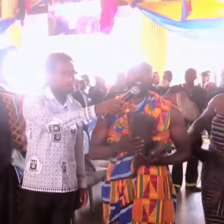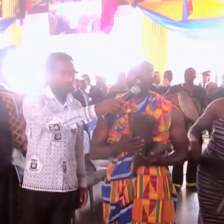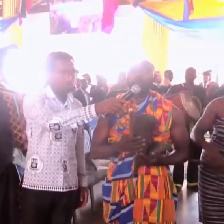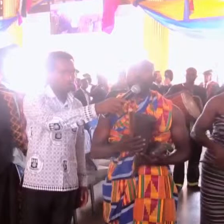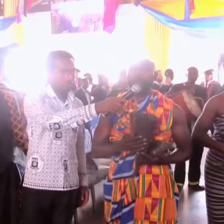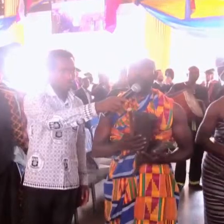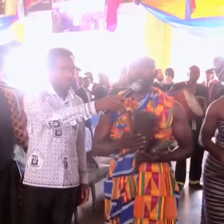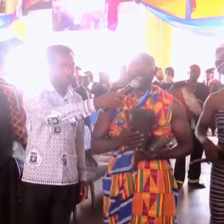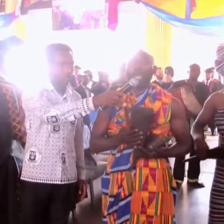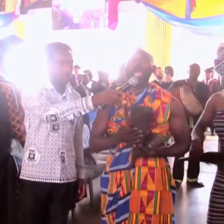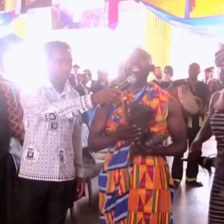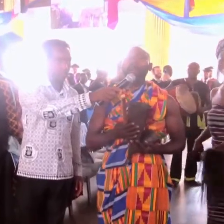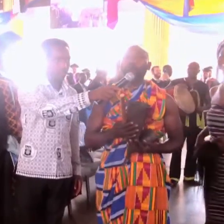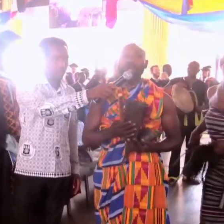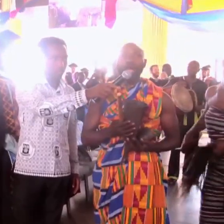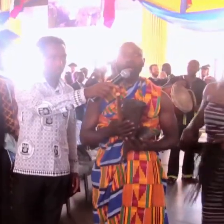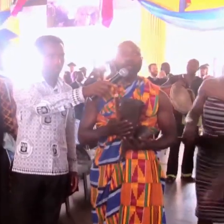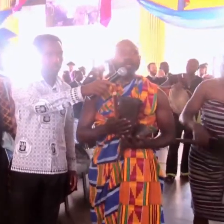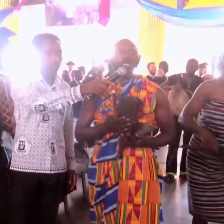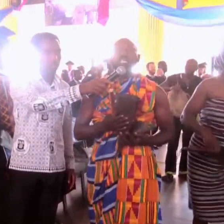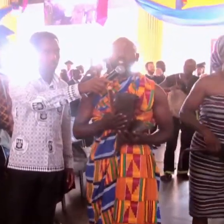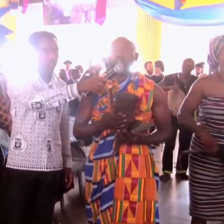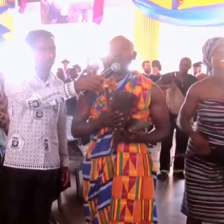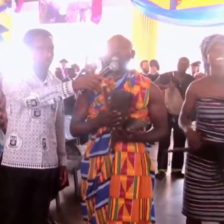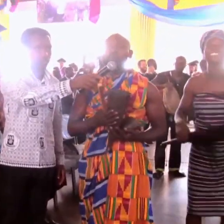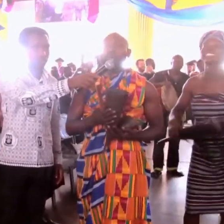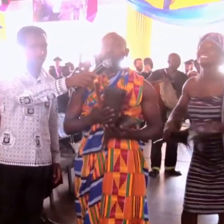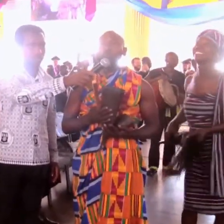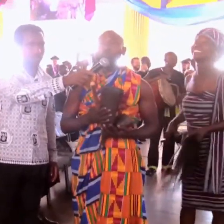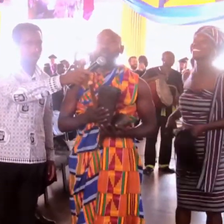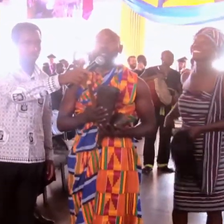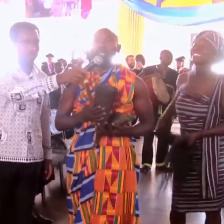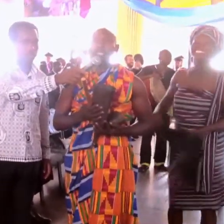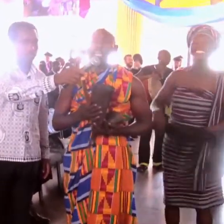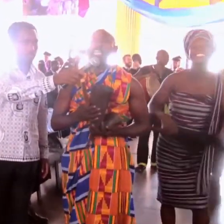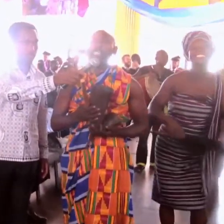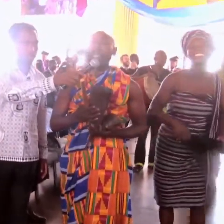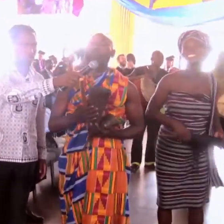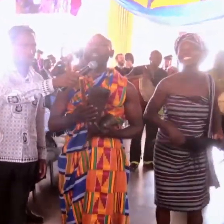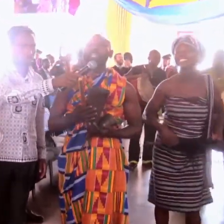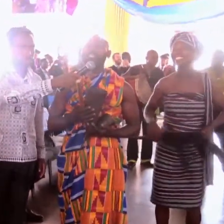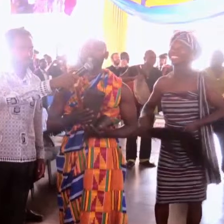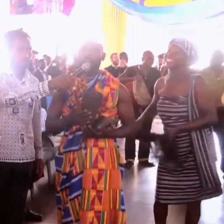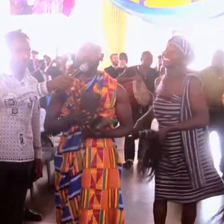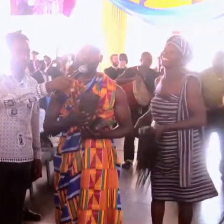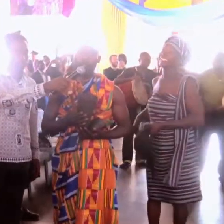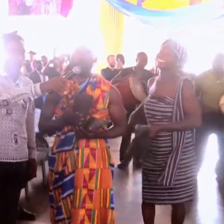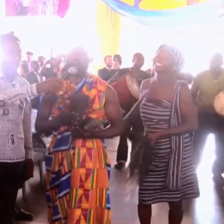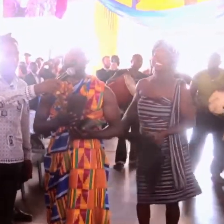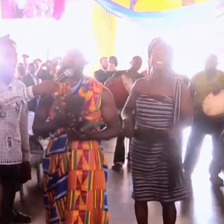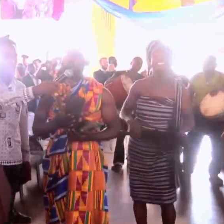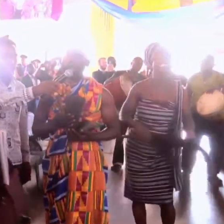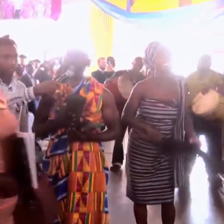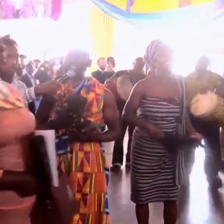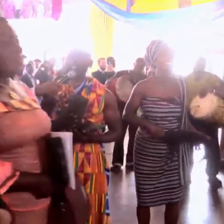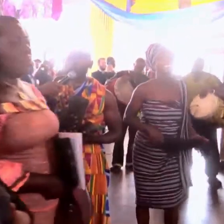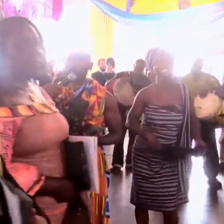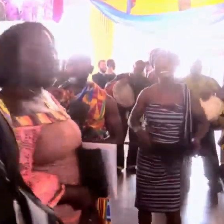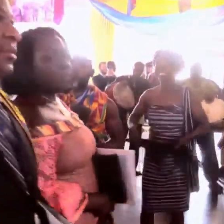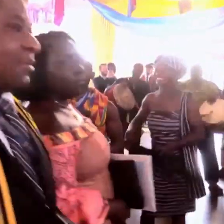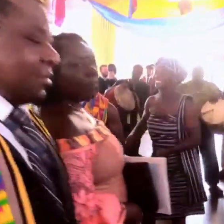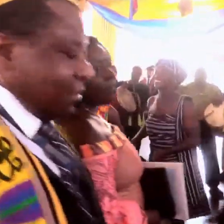Chidom ene Ankobia Chairman Dom ne insankunye ne se o mama Atinasio